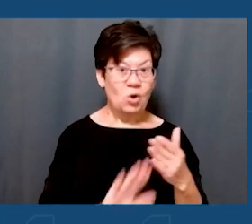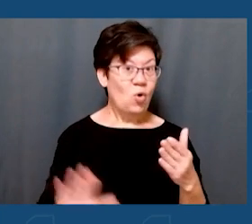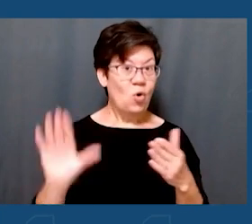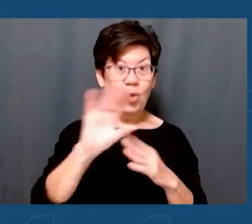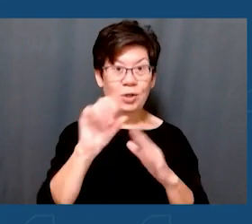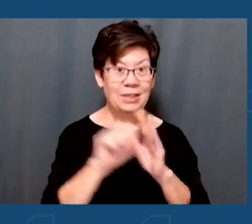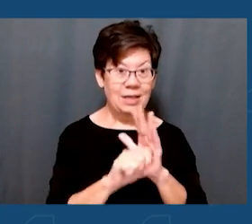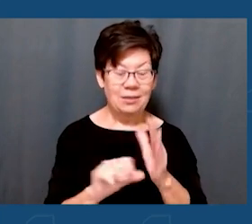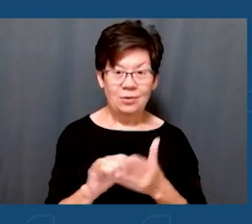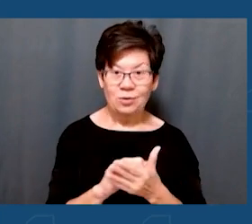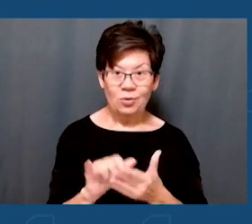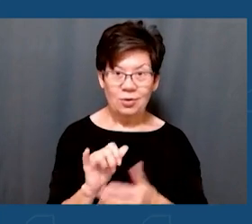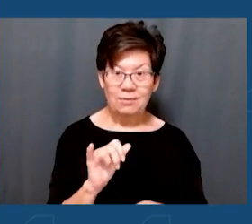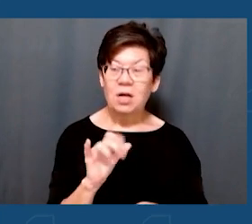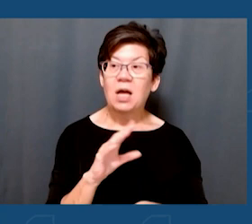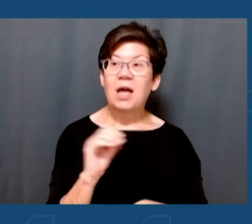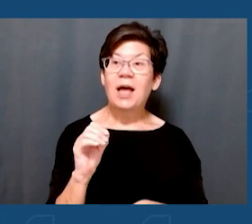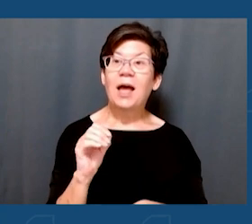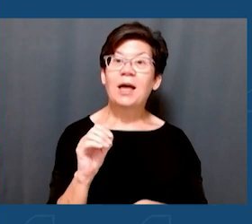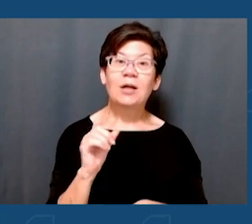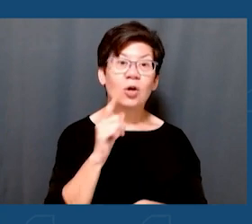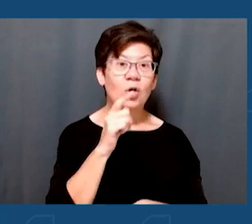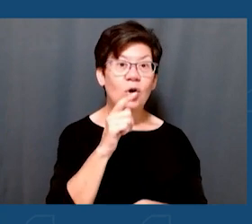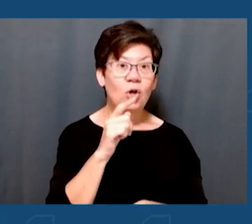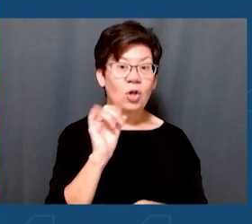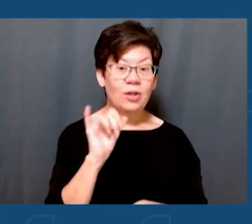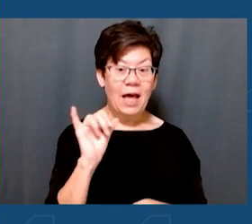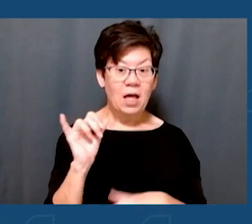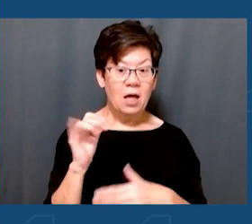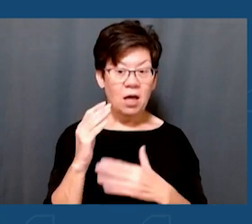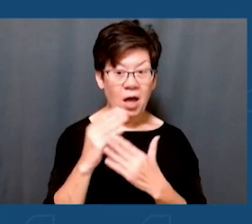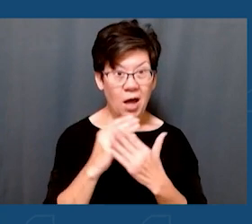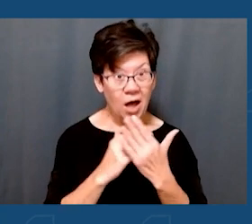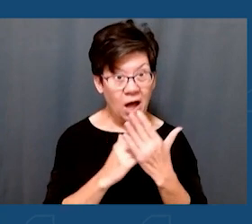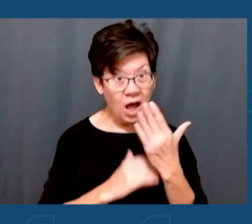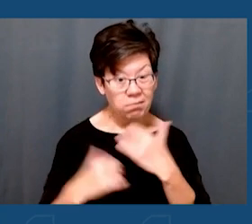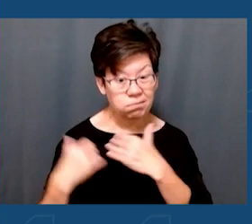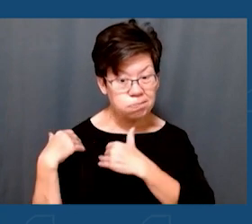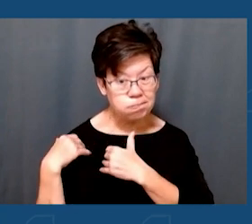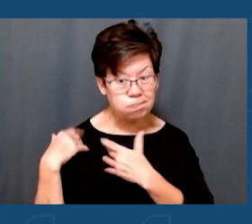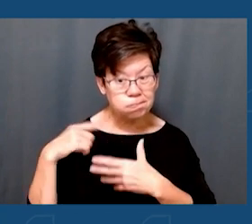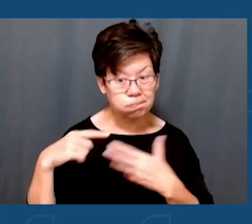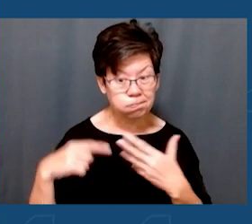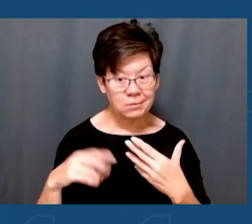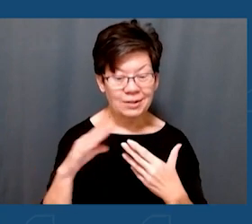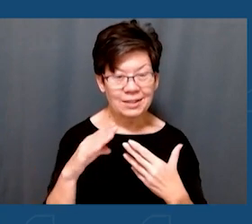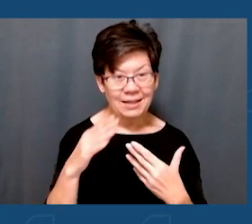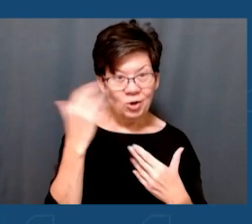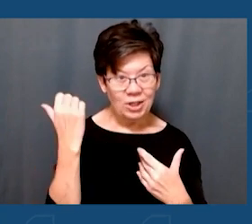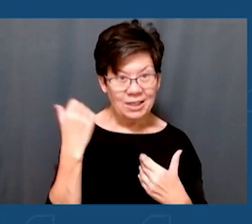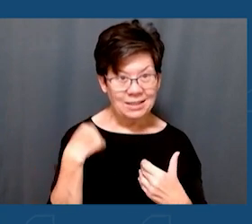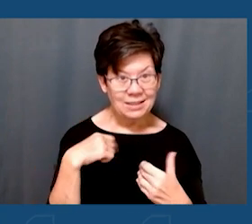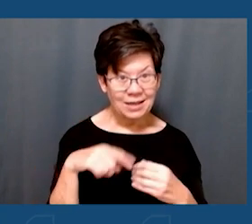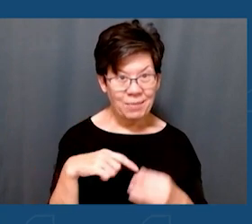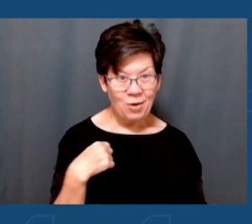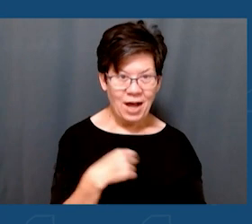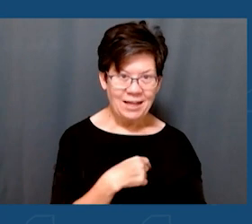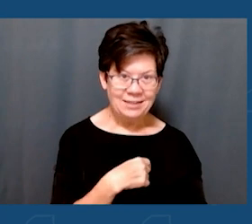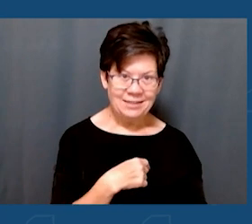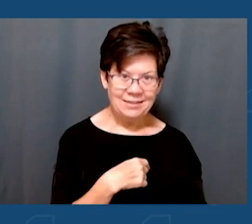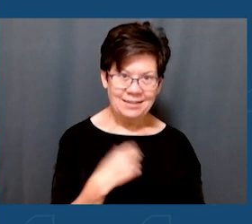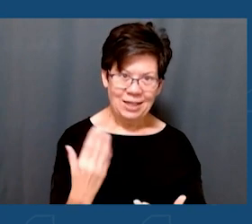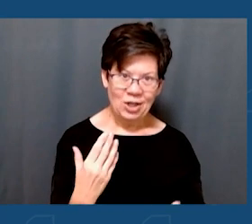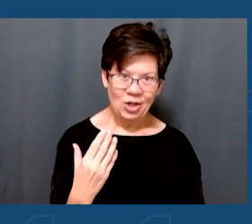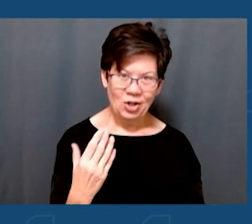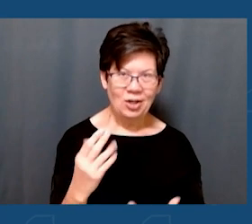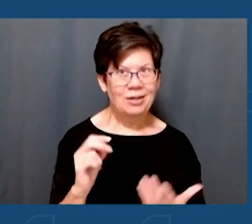New York. And even with those awesome responsibilities, she never forgets about us here in upstate New